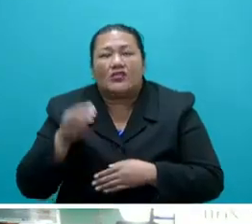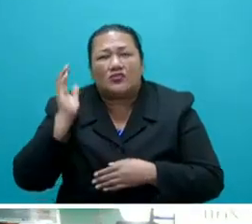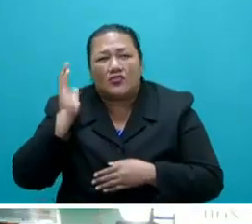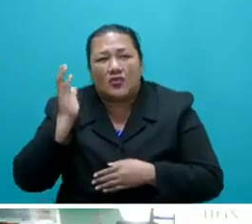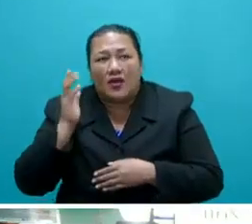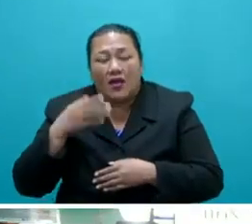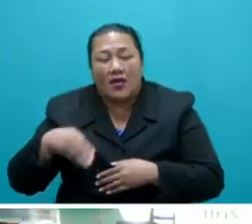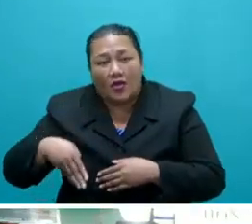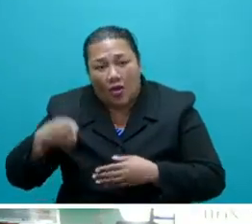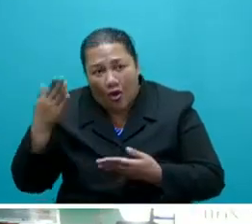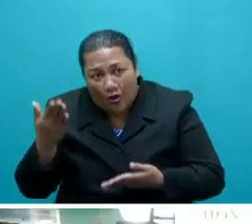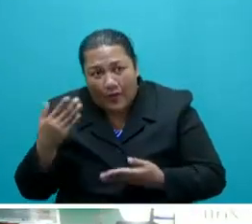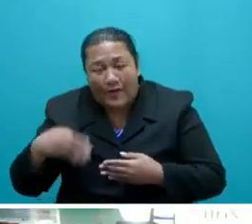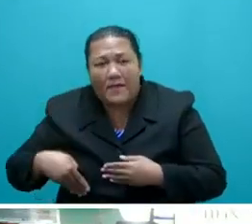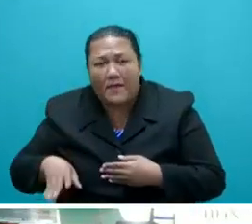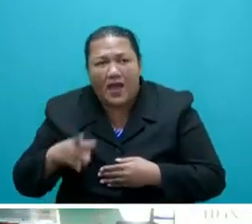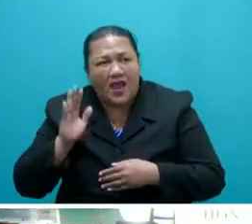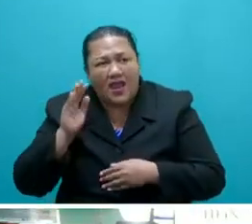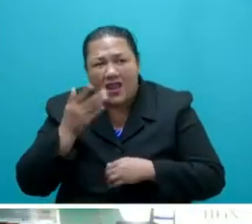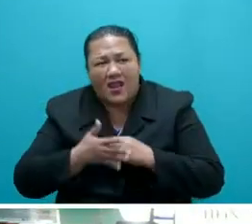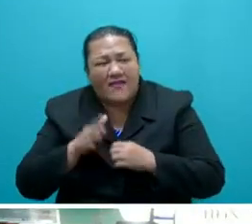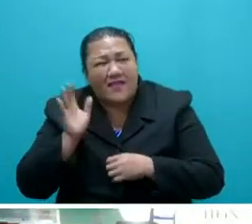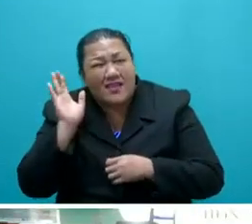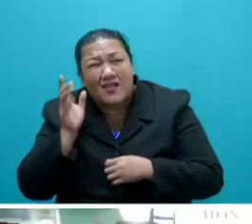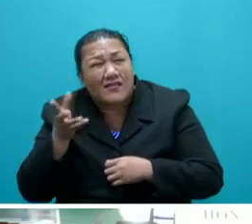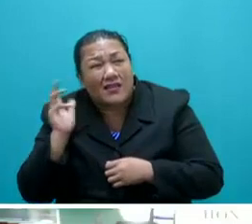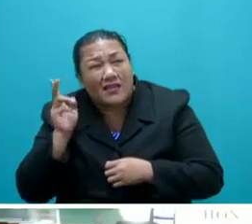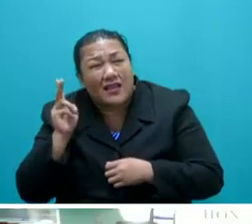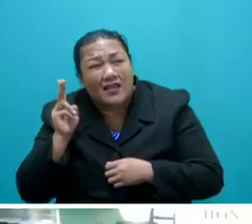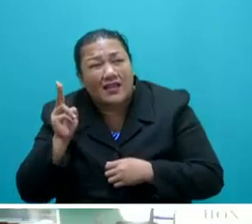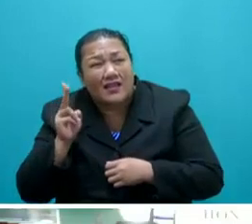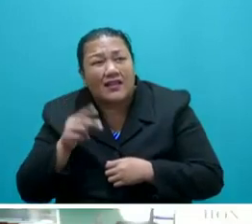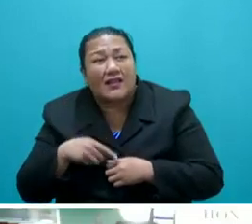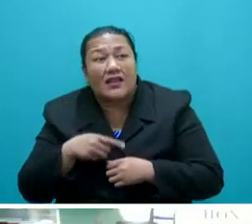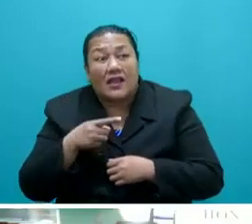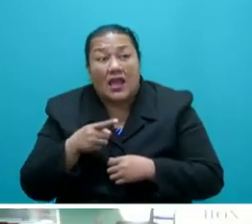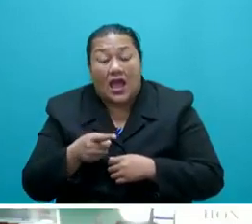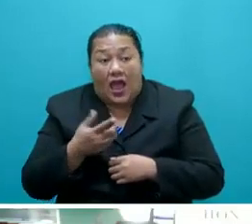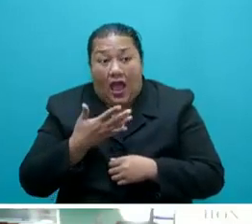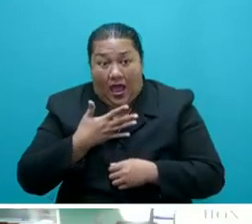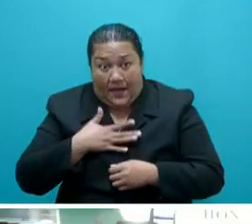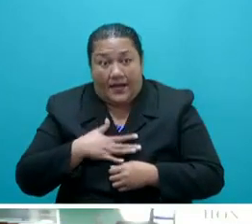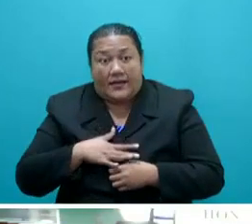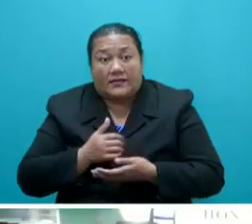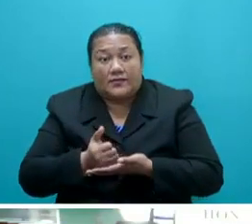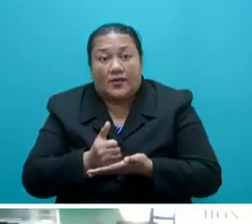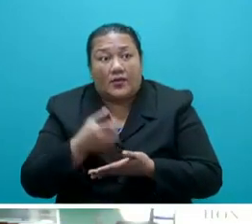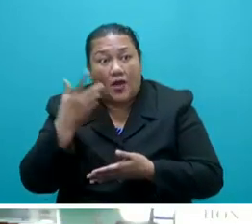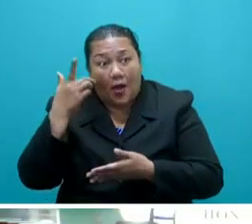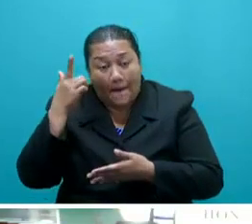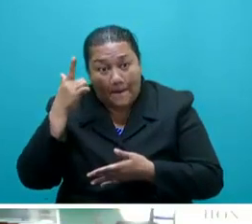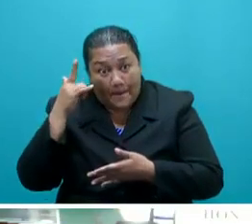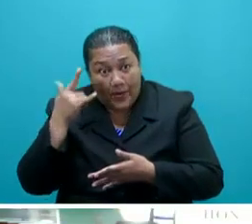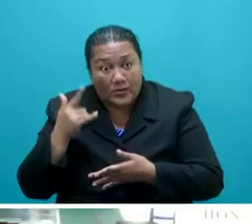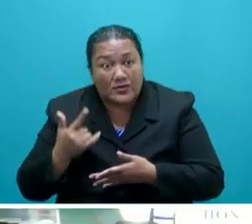Like yesterday, sir, that you had agreed for us to, you allowed the motion, then we went for a afternoon tea